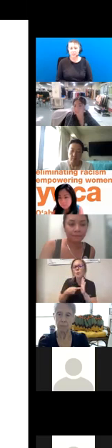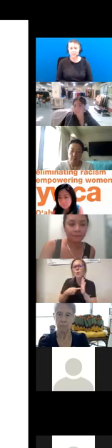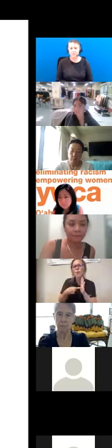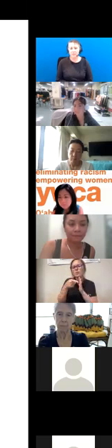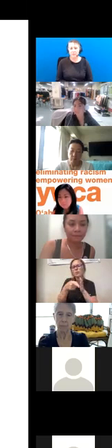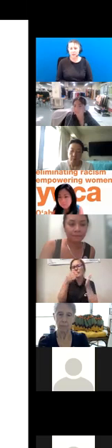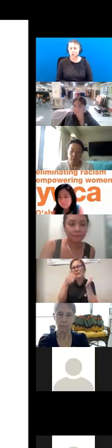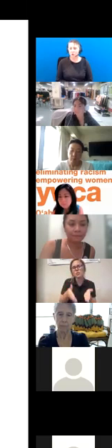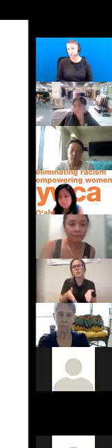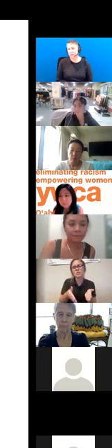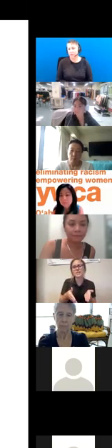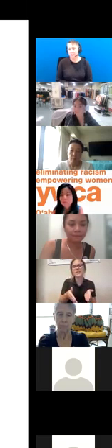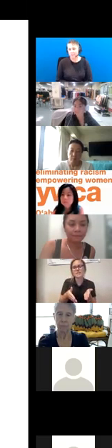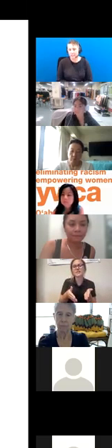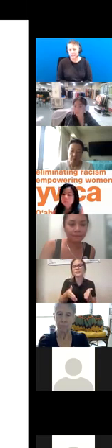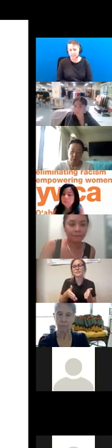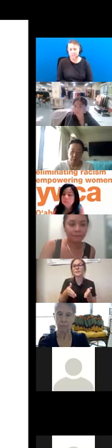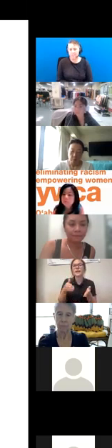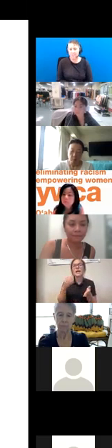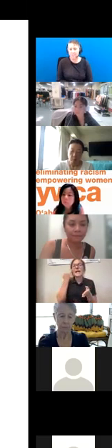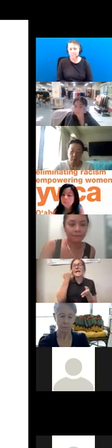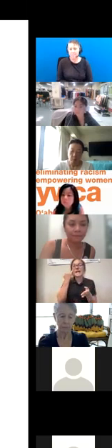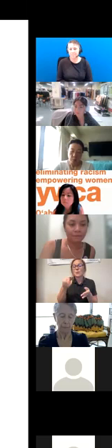And just to explain my role, I work here at the CSC.